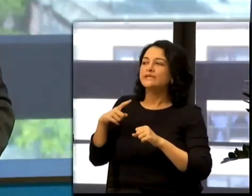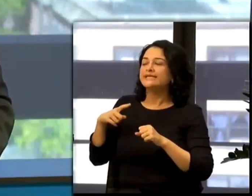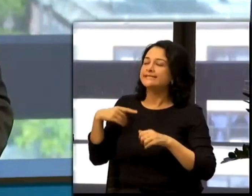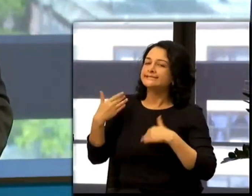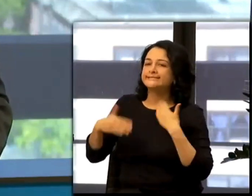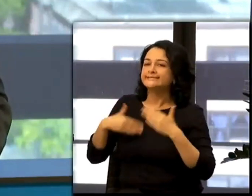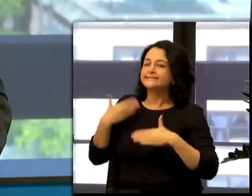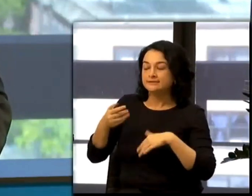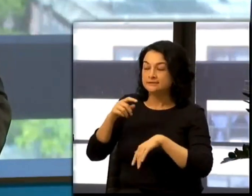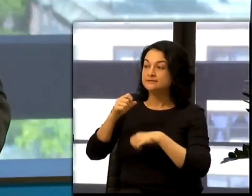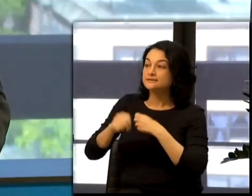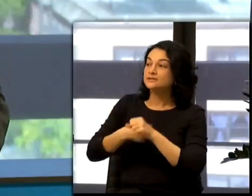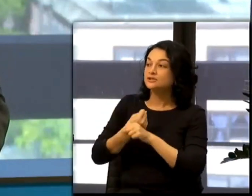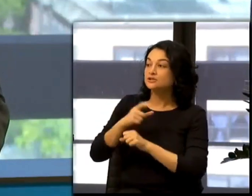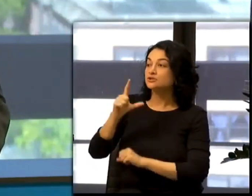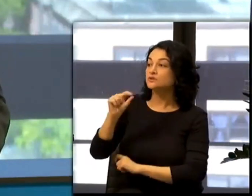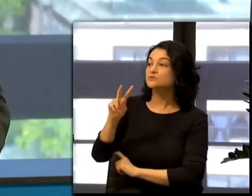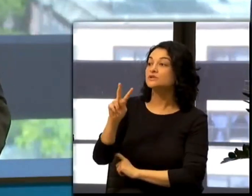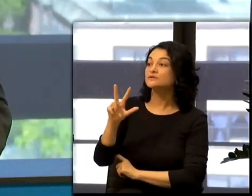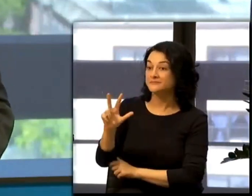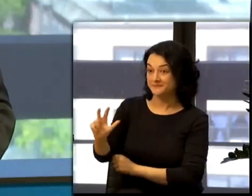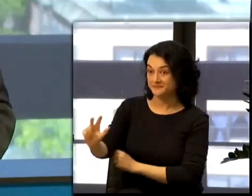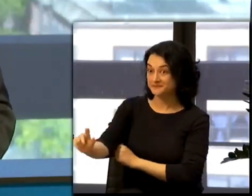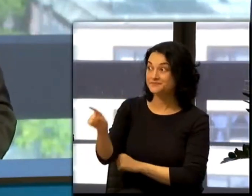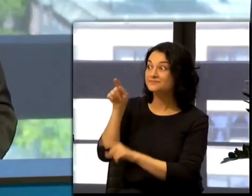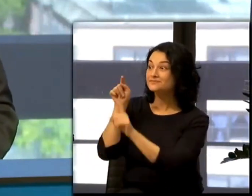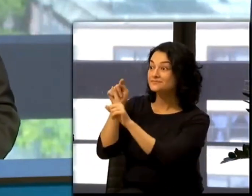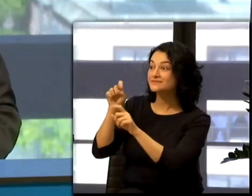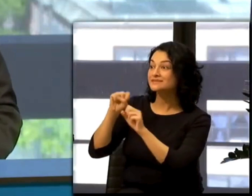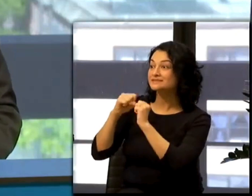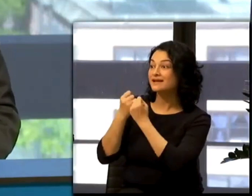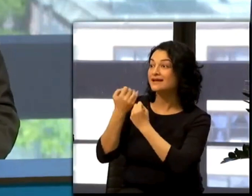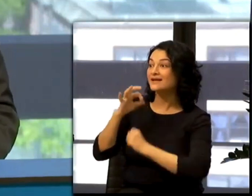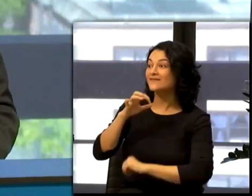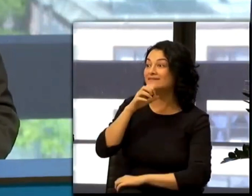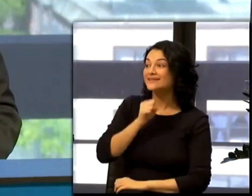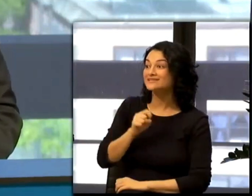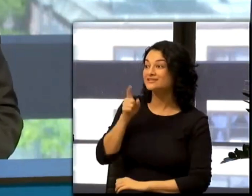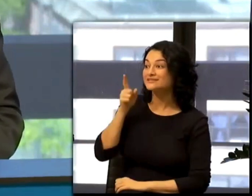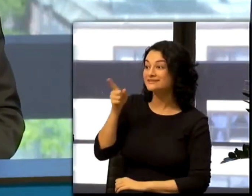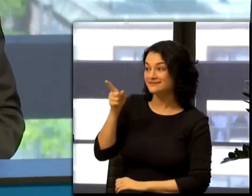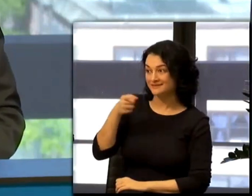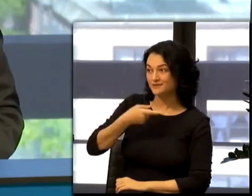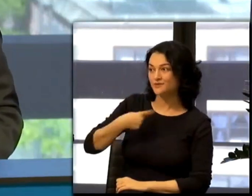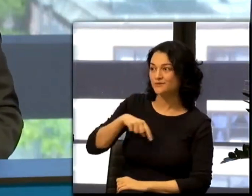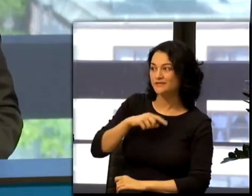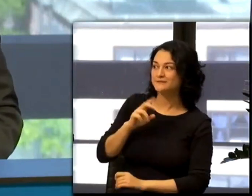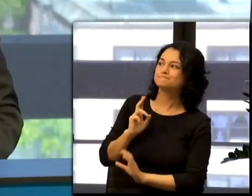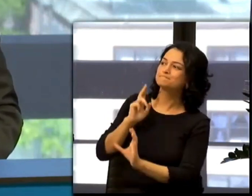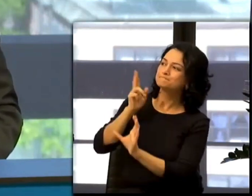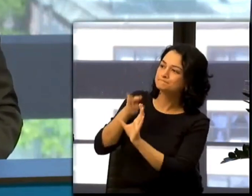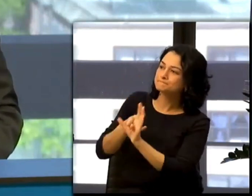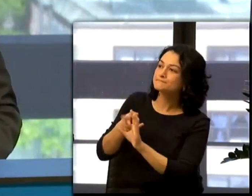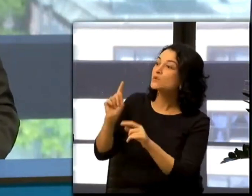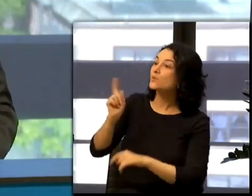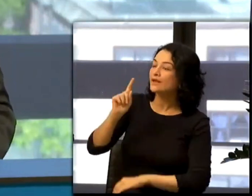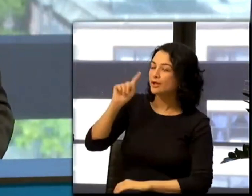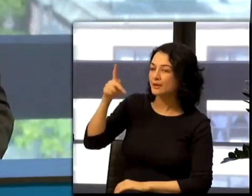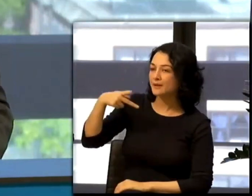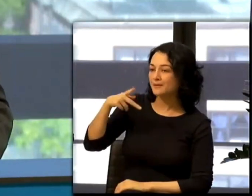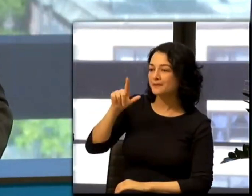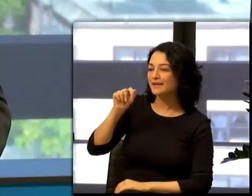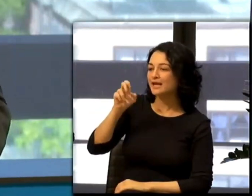for SAGE to participate in a plenary at the On Aging Conference, looking at the intersections of ageism